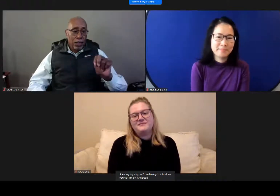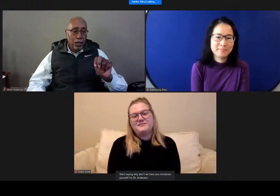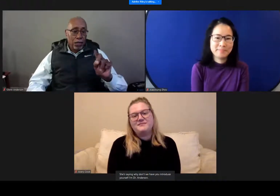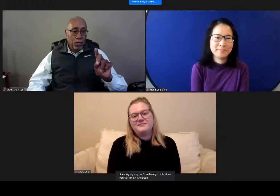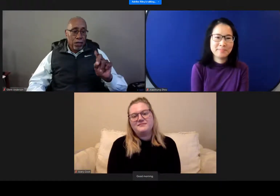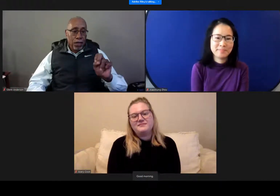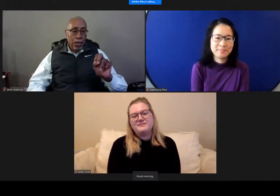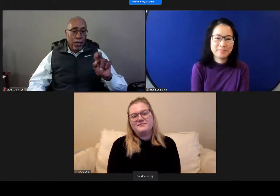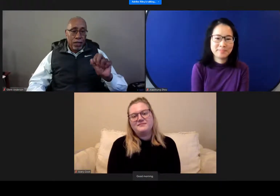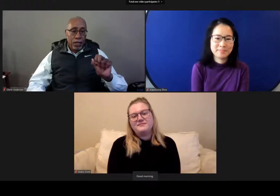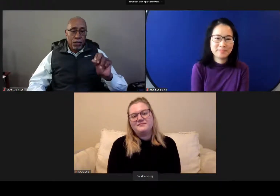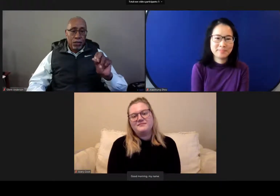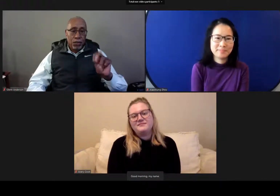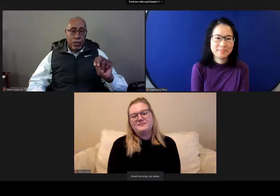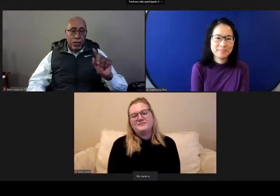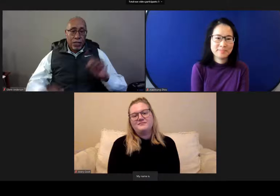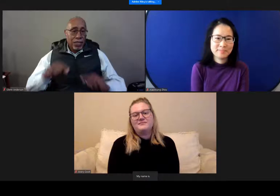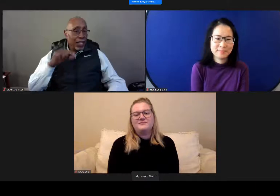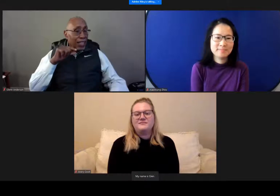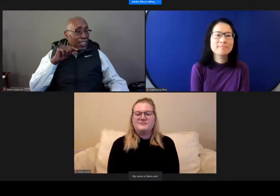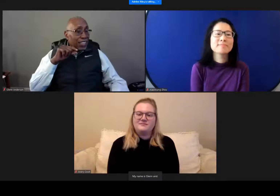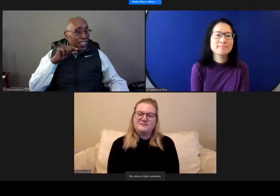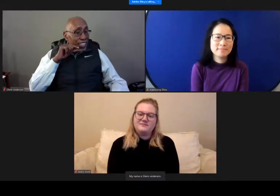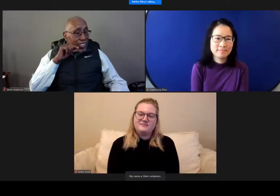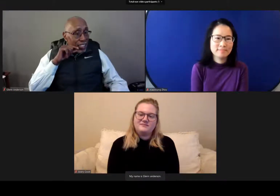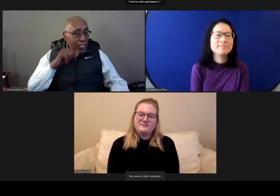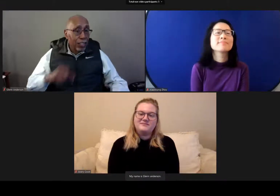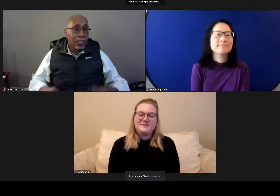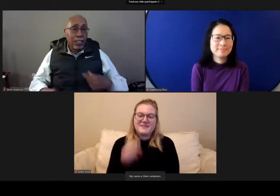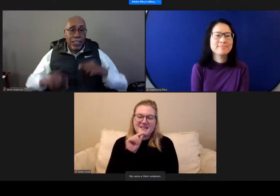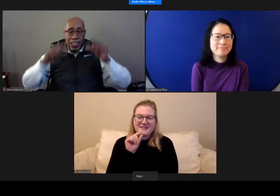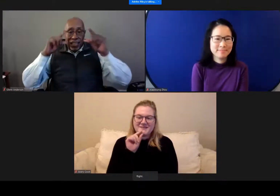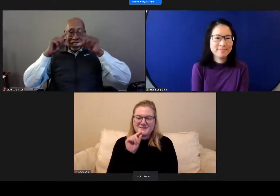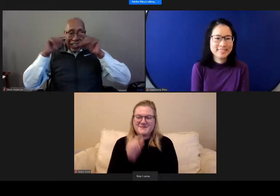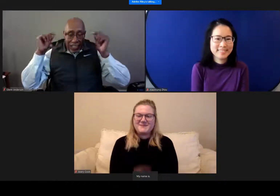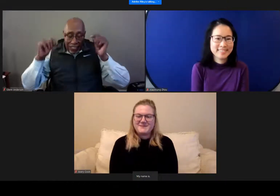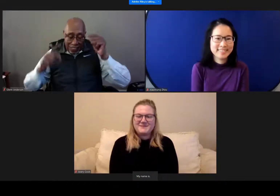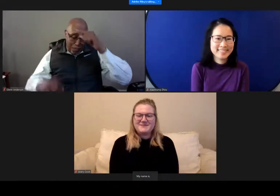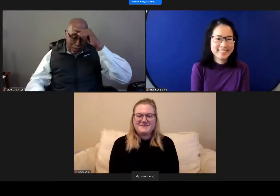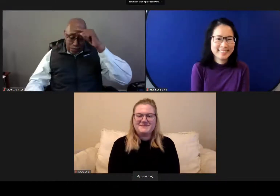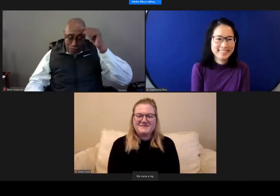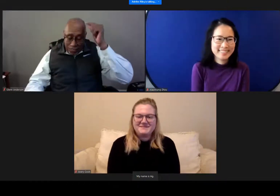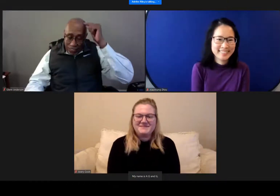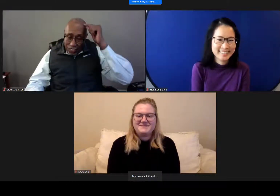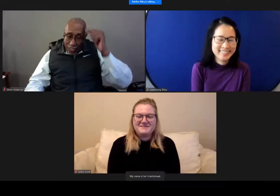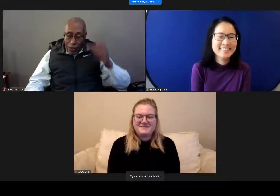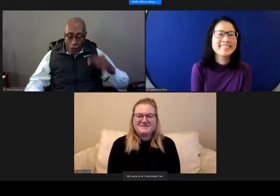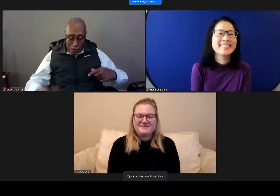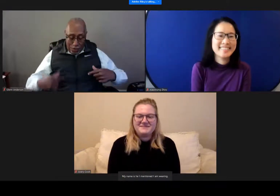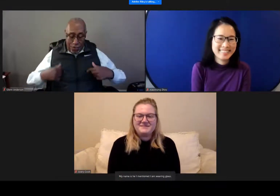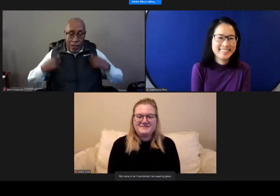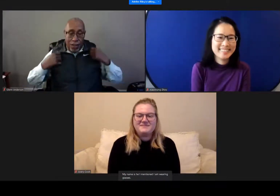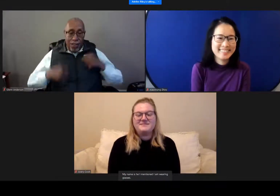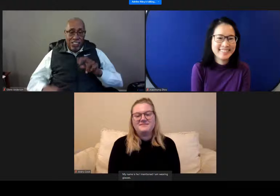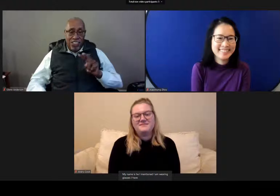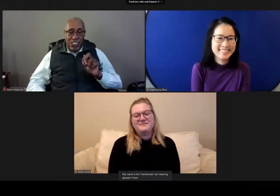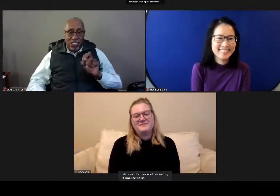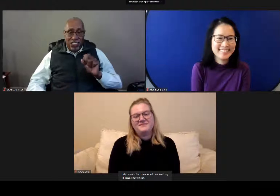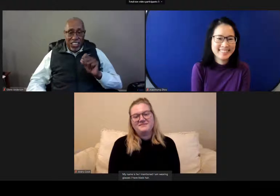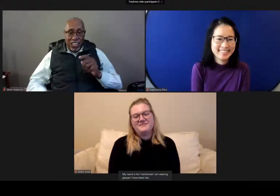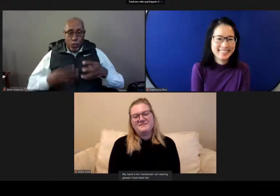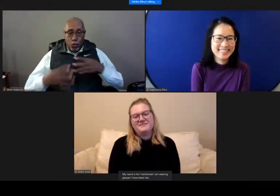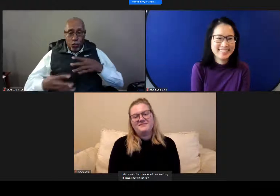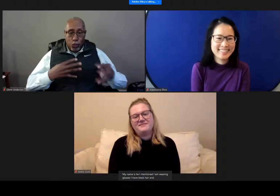Good morning. My name is Glenn Anderson. My sign name is a G on my chin. I am wearing glasses. I have black